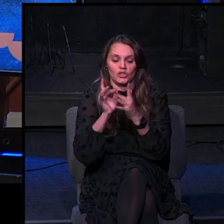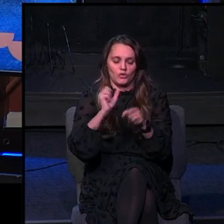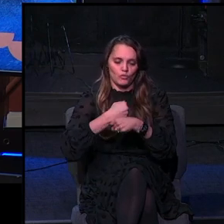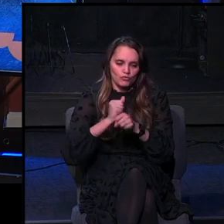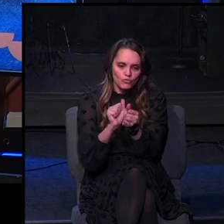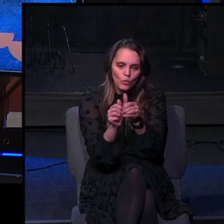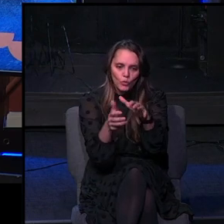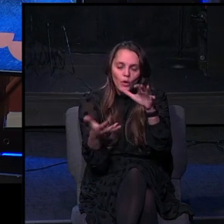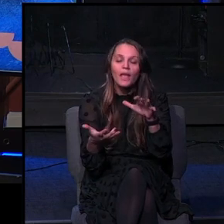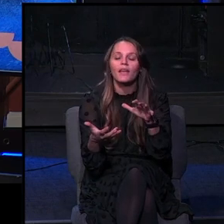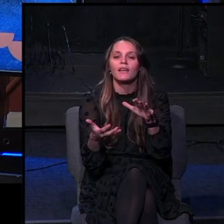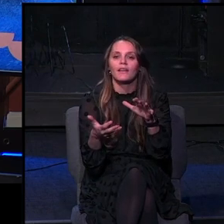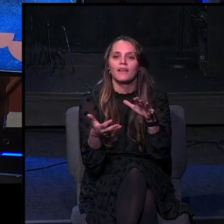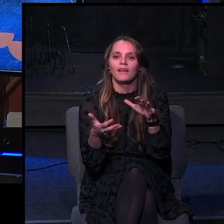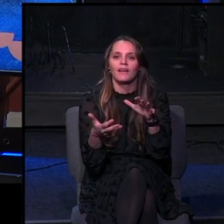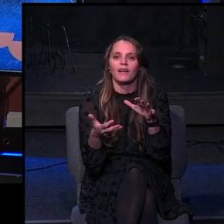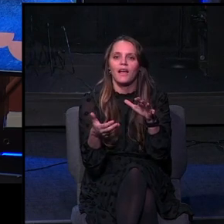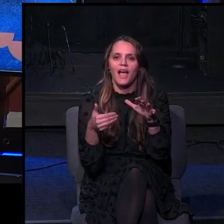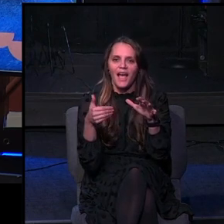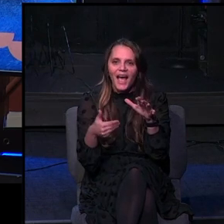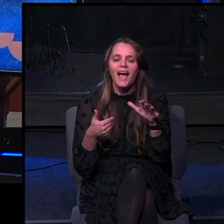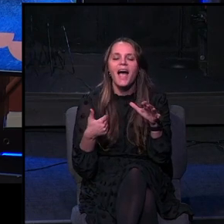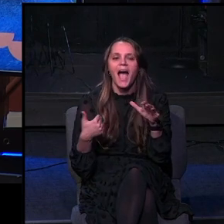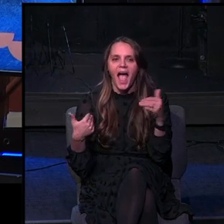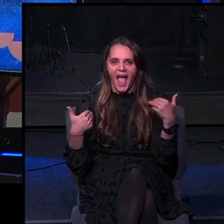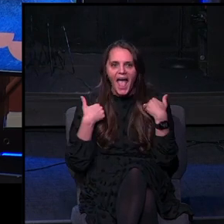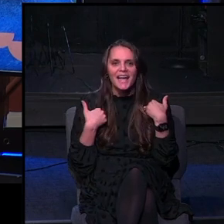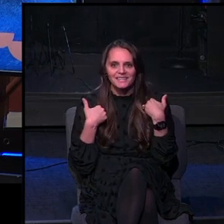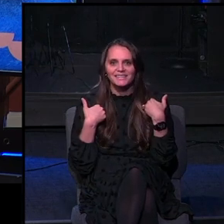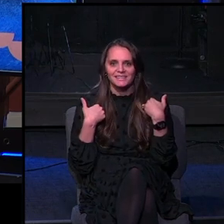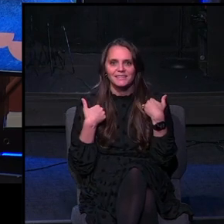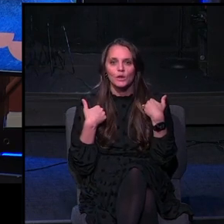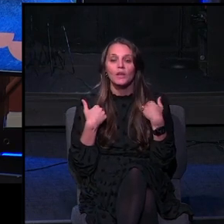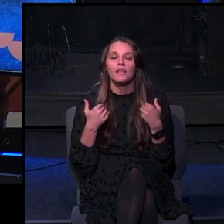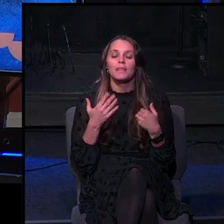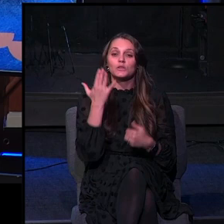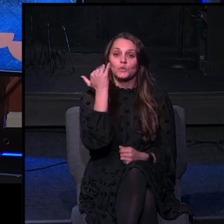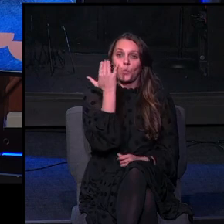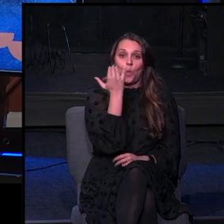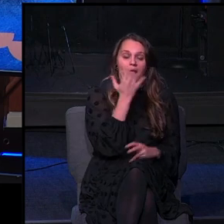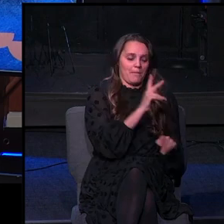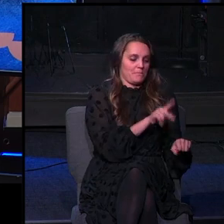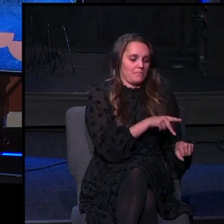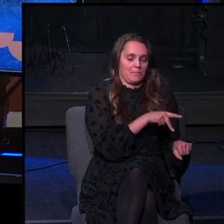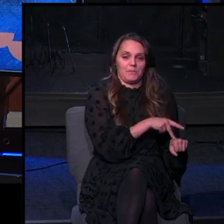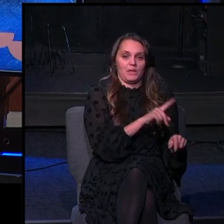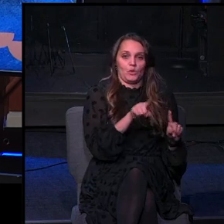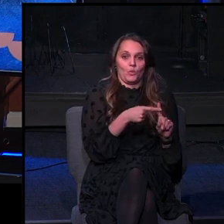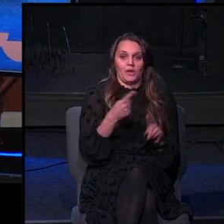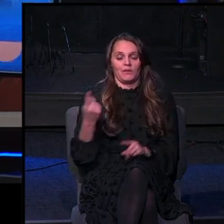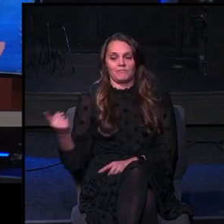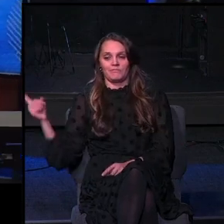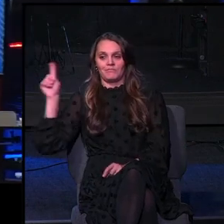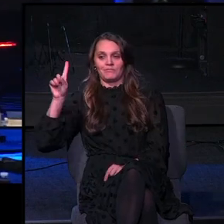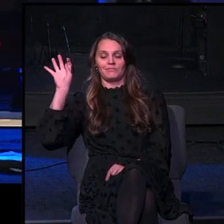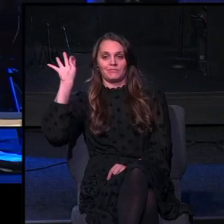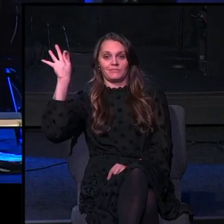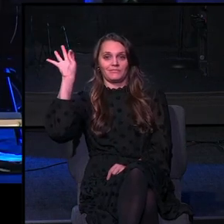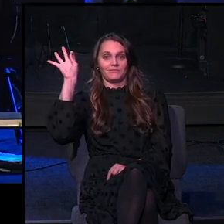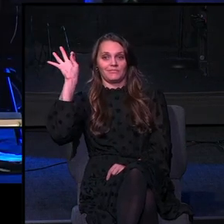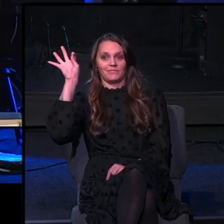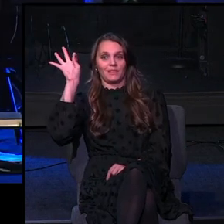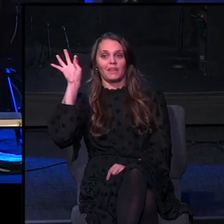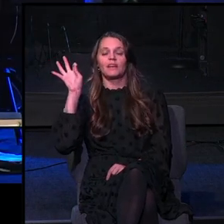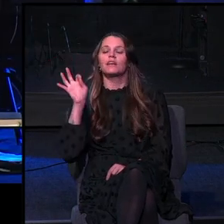started has this. That's why Peter, when Peter gets up and he preaches the gospel, the text says it